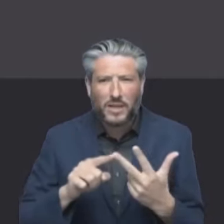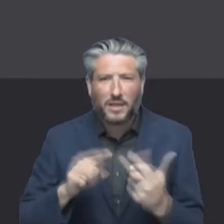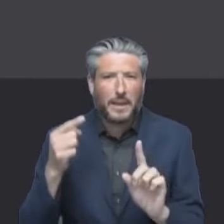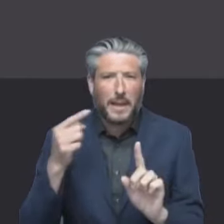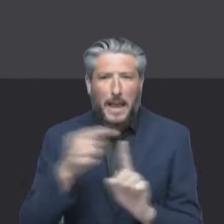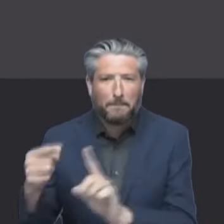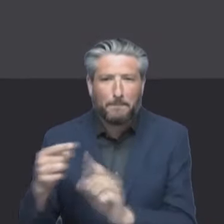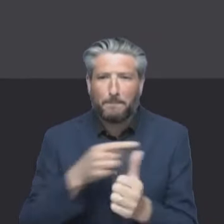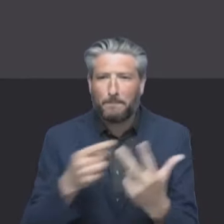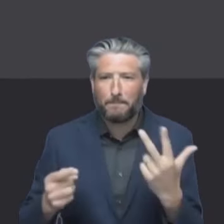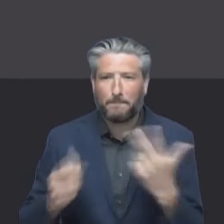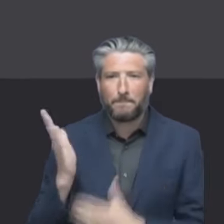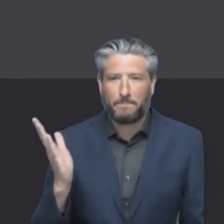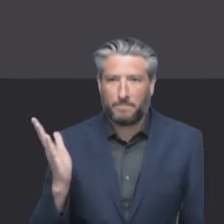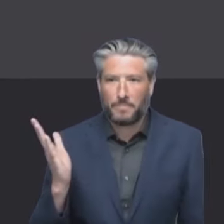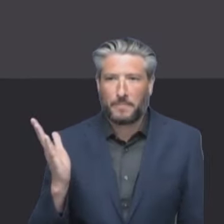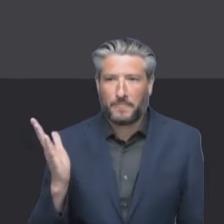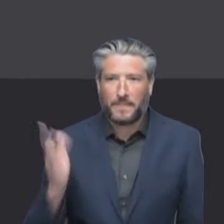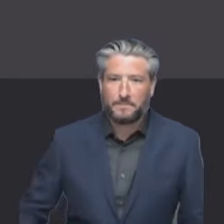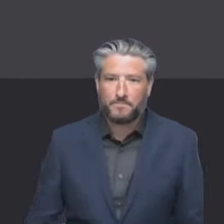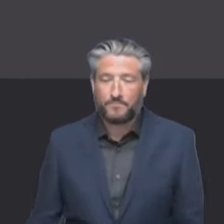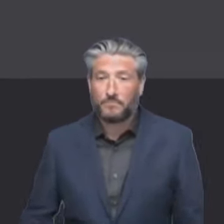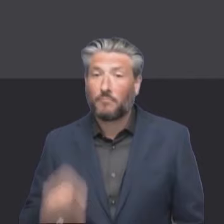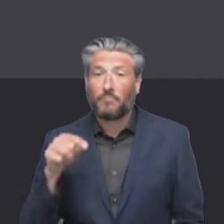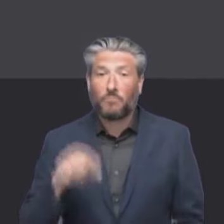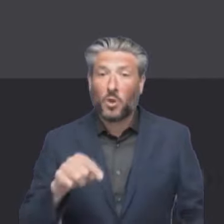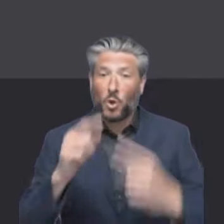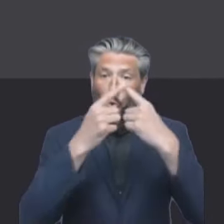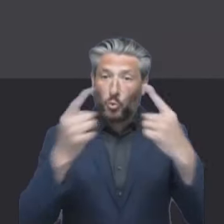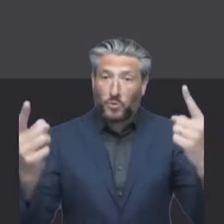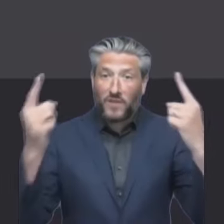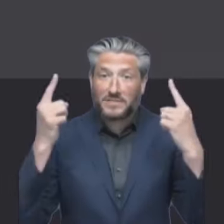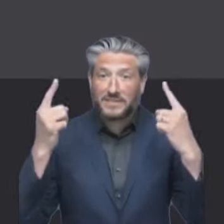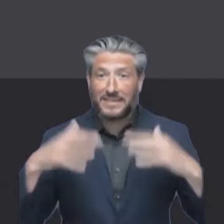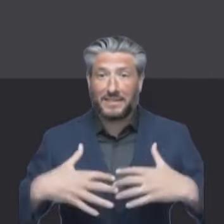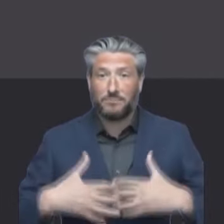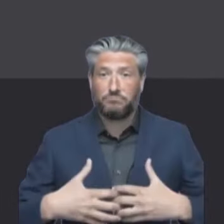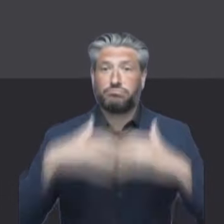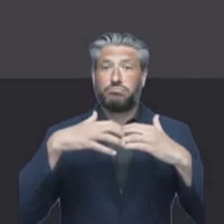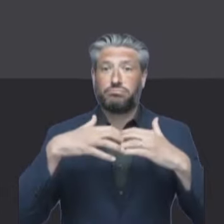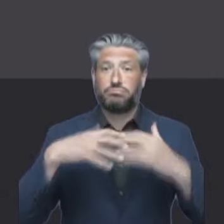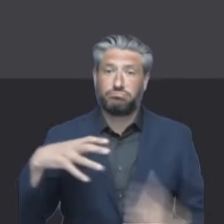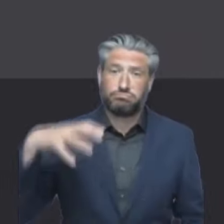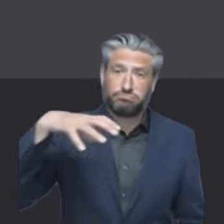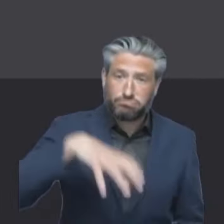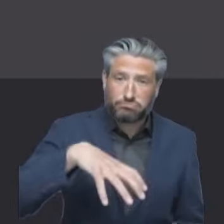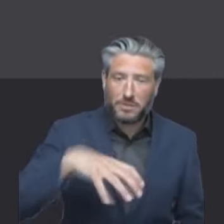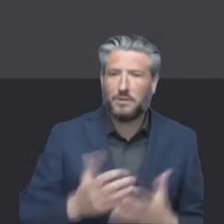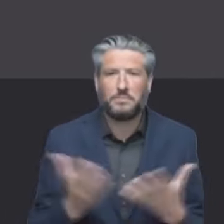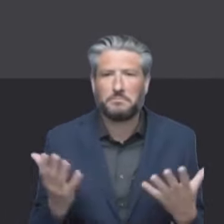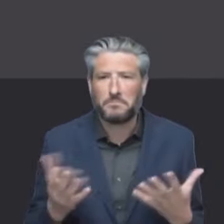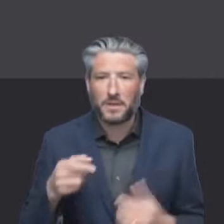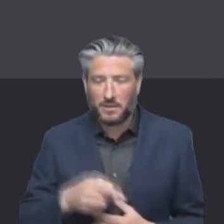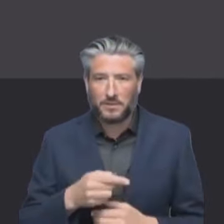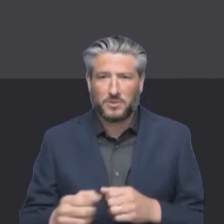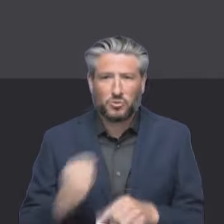cybersecurity. And this university is going to train people to the jobs and the skills that the automotive